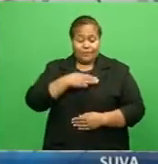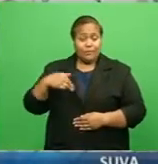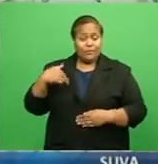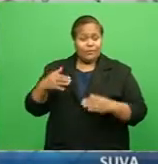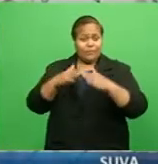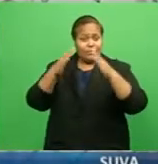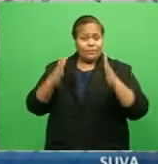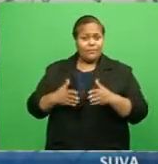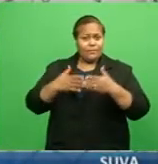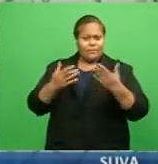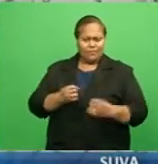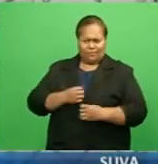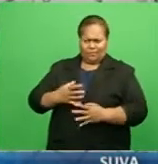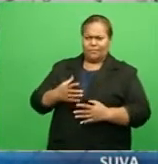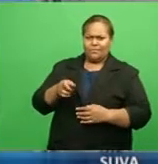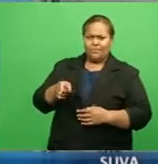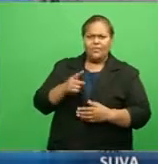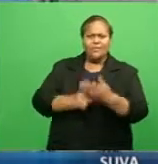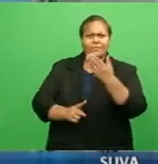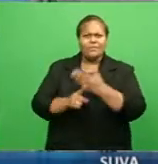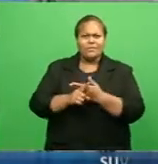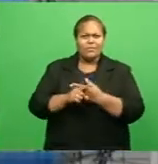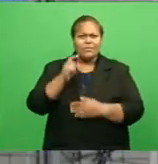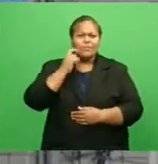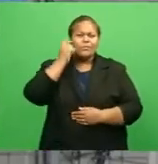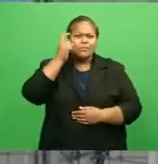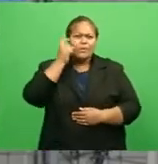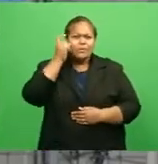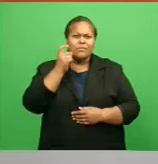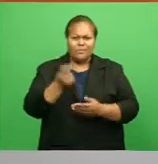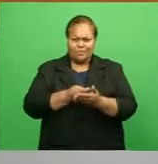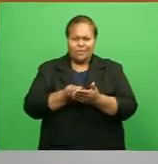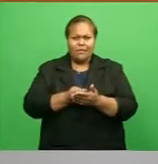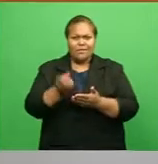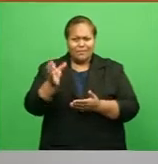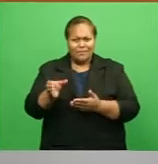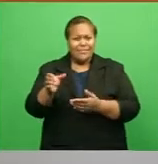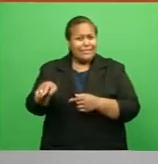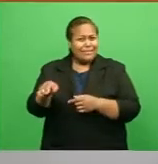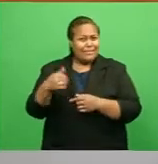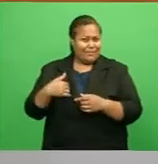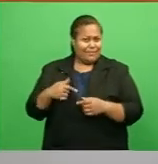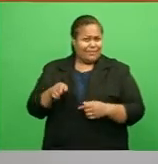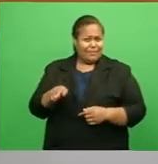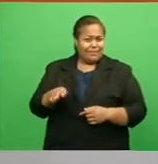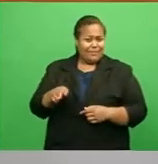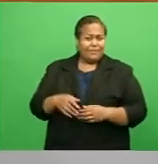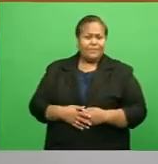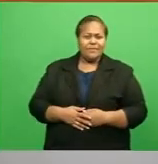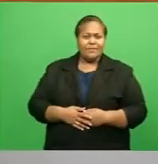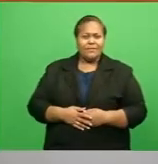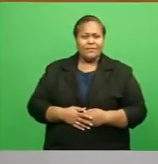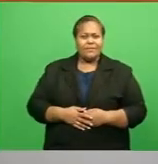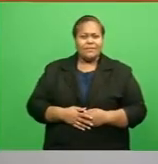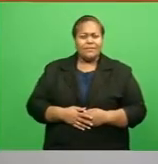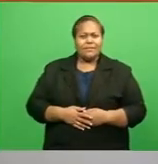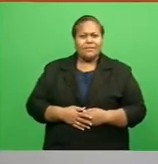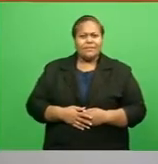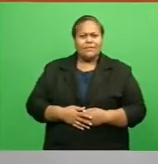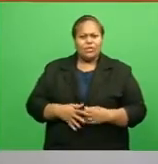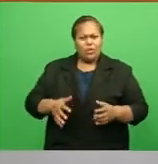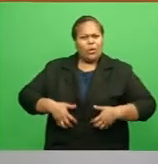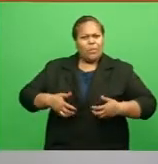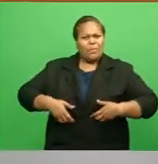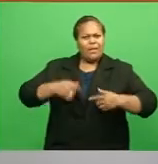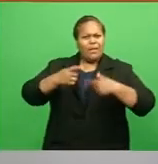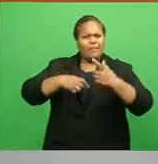left shell-shocked with claims made by concerned PRB tenants. The tenants are complaining about prostitution in